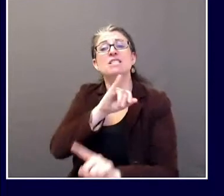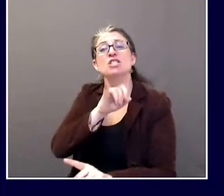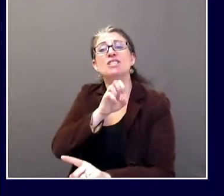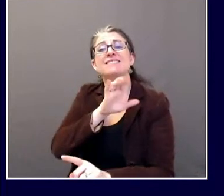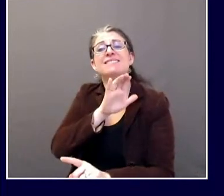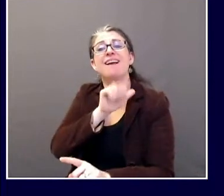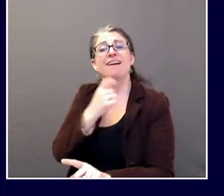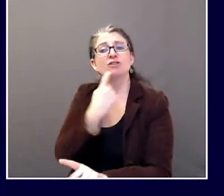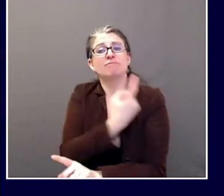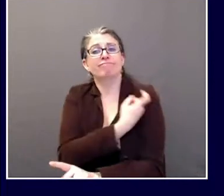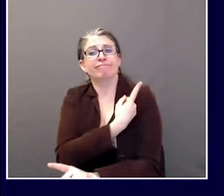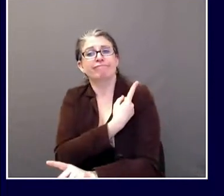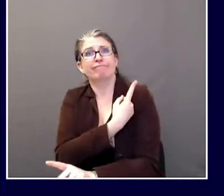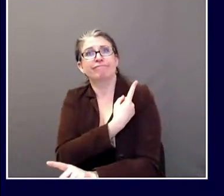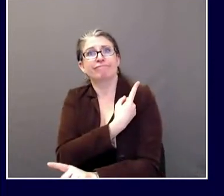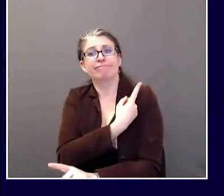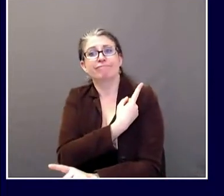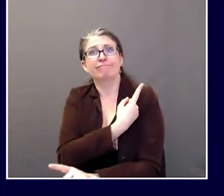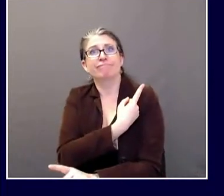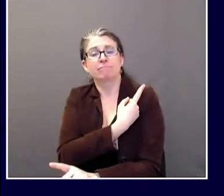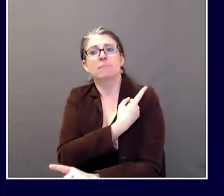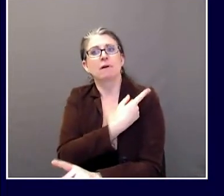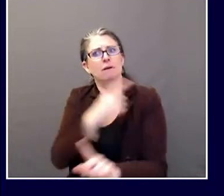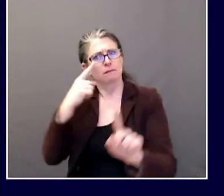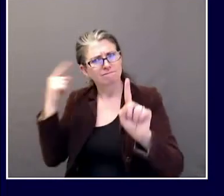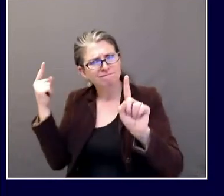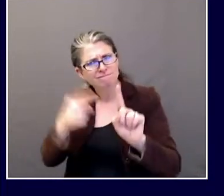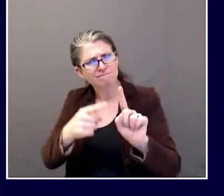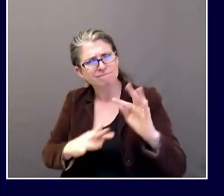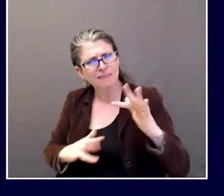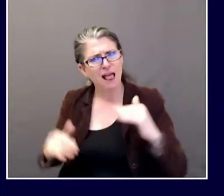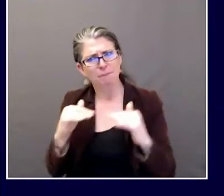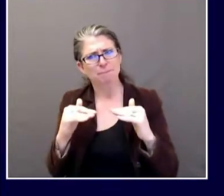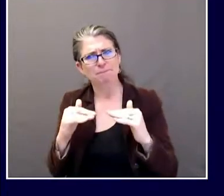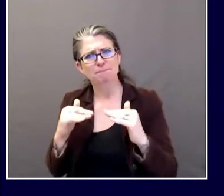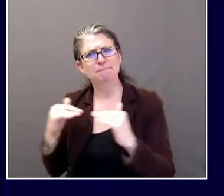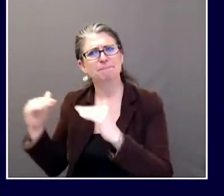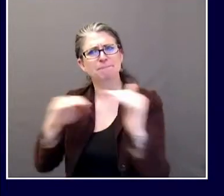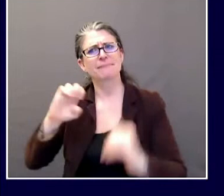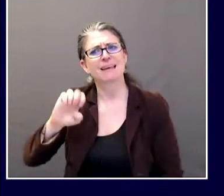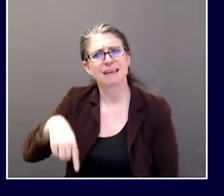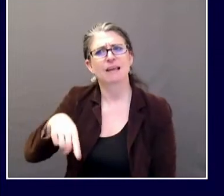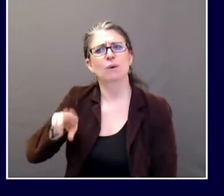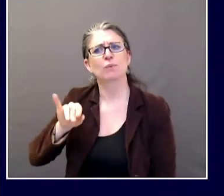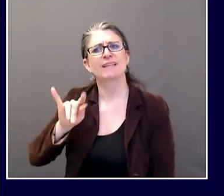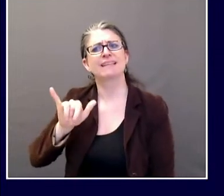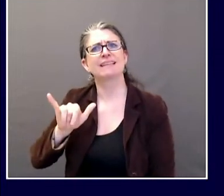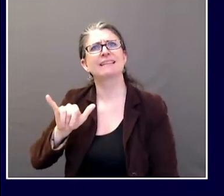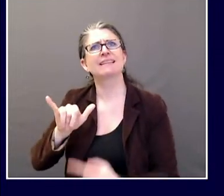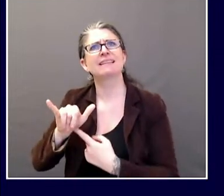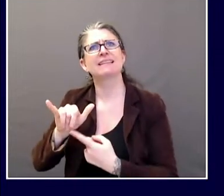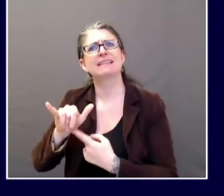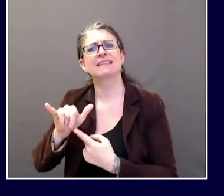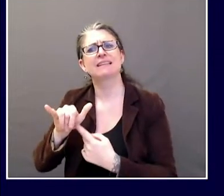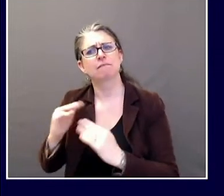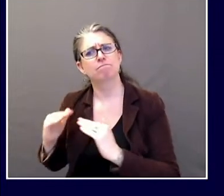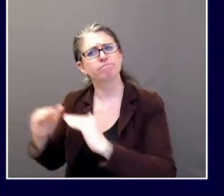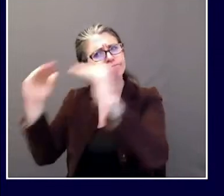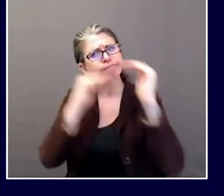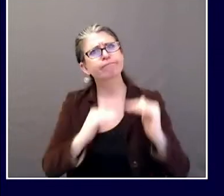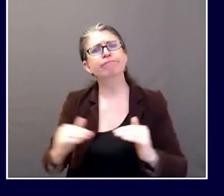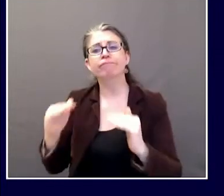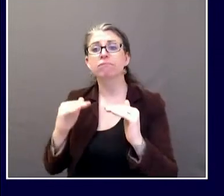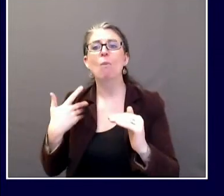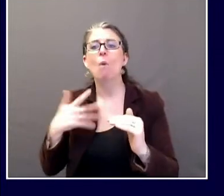center, and not just how we allocate vaccine, but also in how providers are vaccinating folks as well.